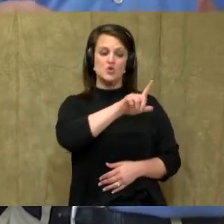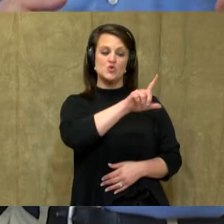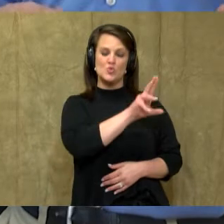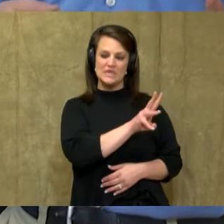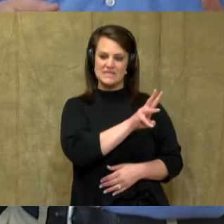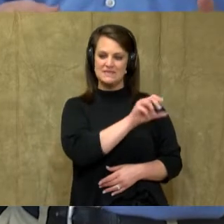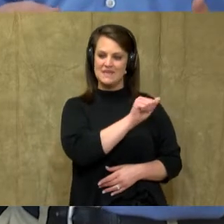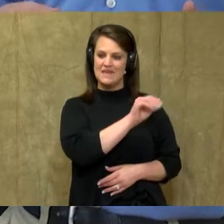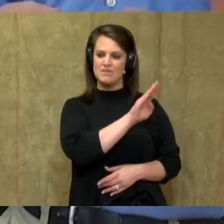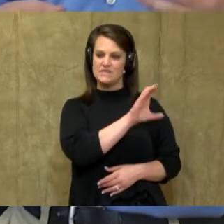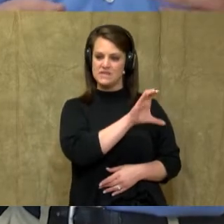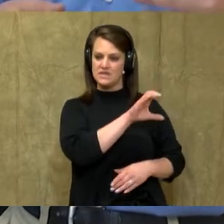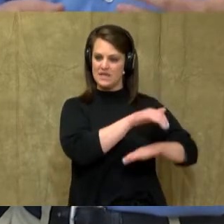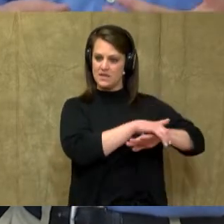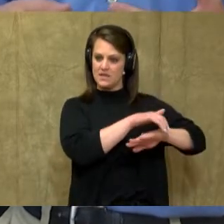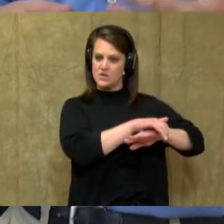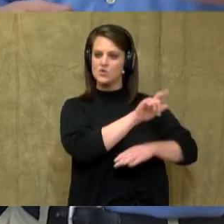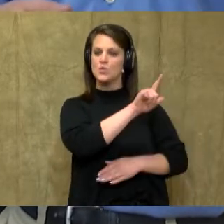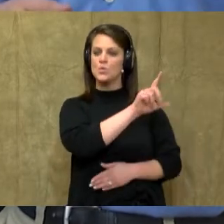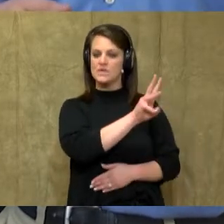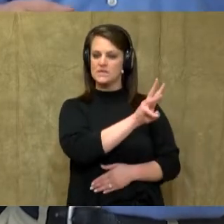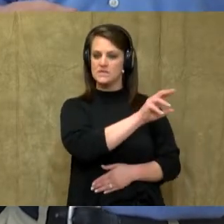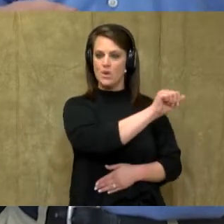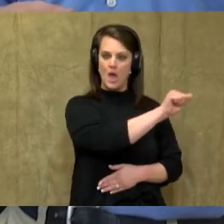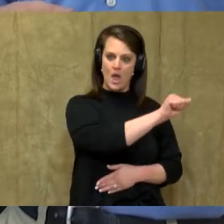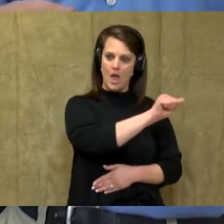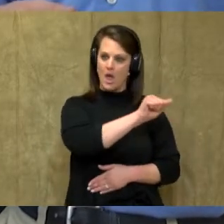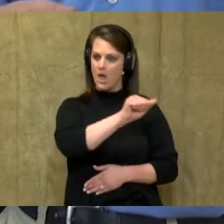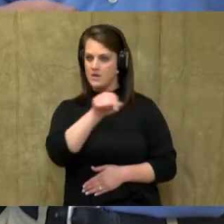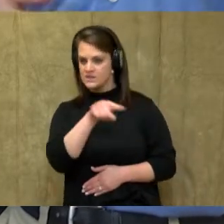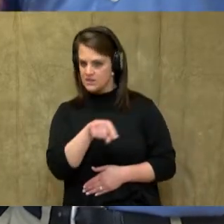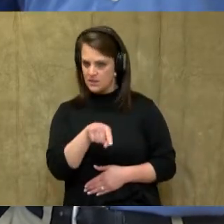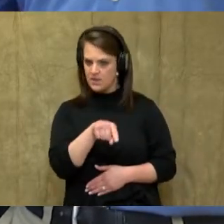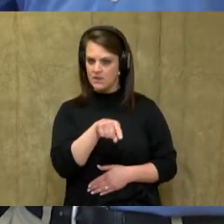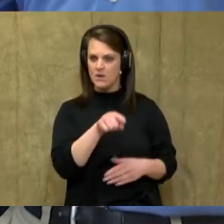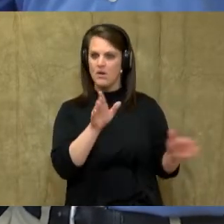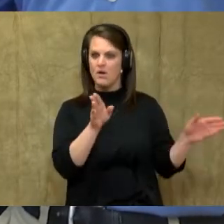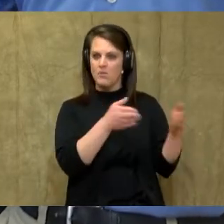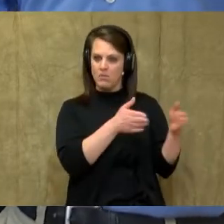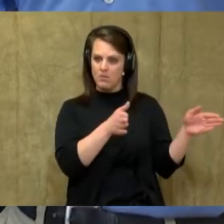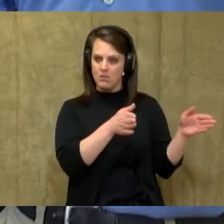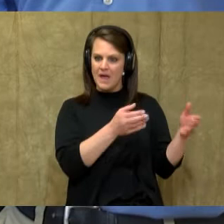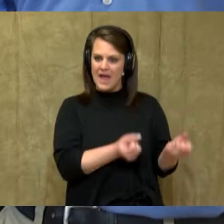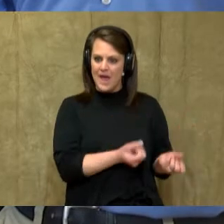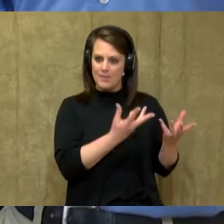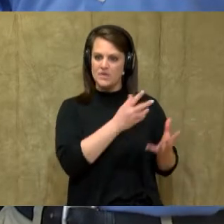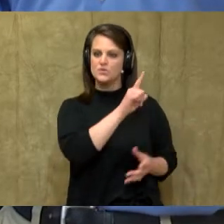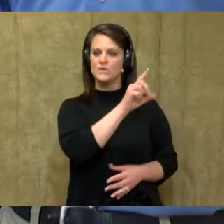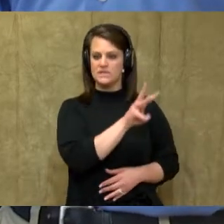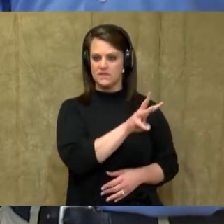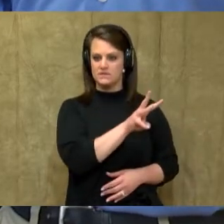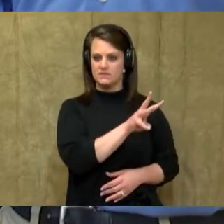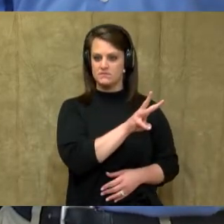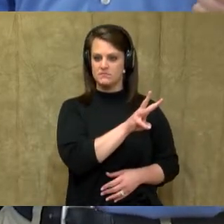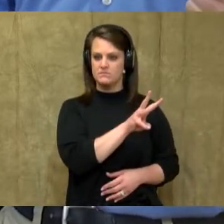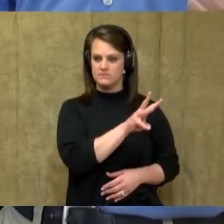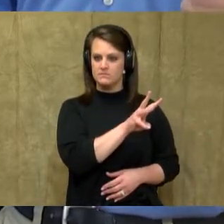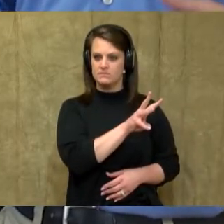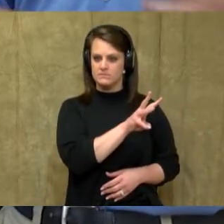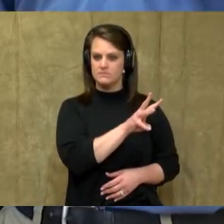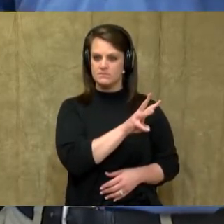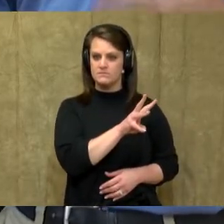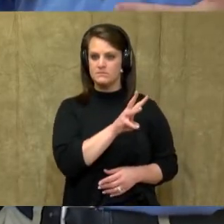26 letters, from the first letter A all the way to the last letter Z, and every letter in